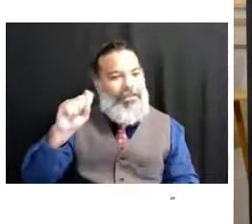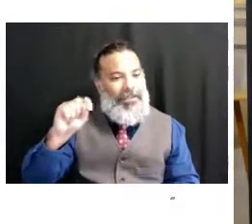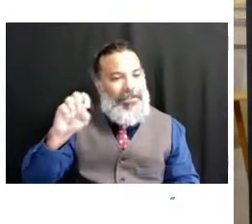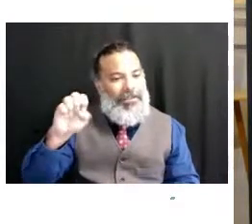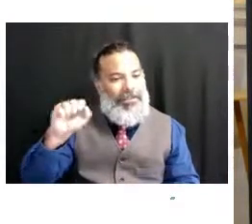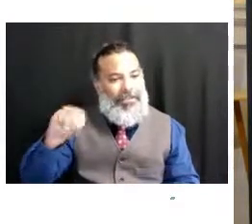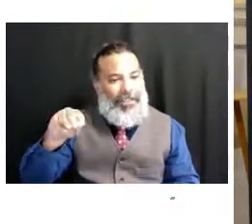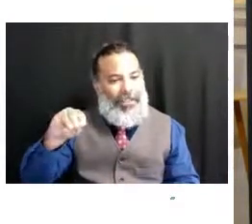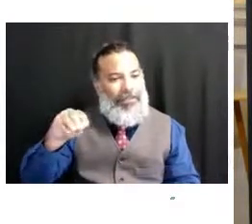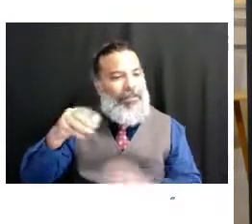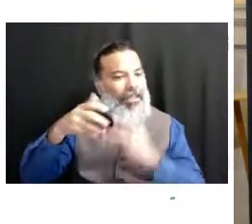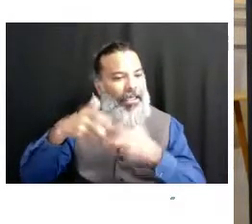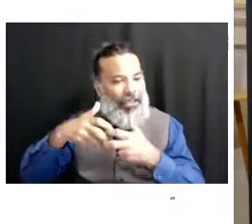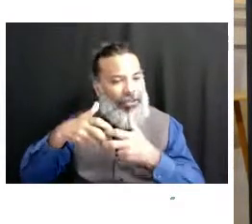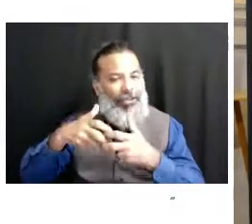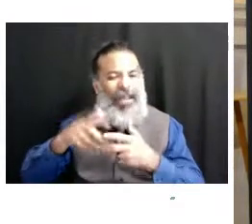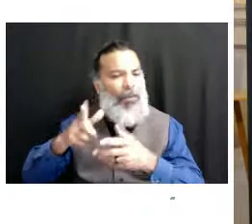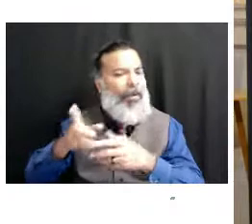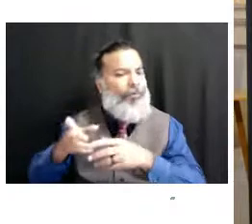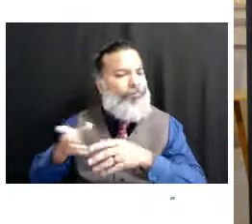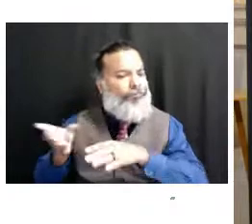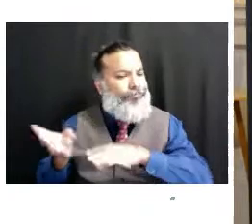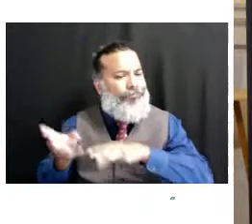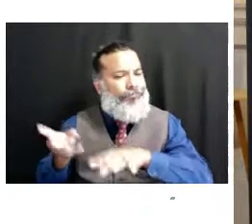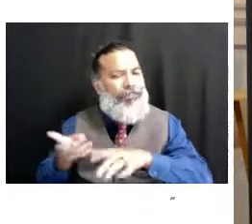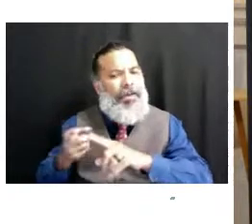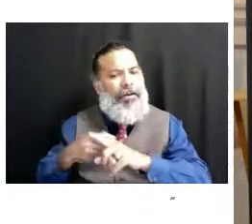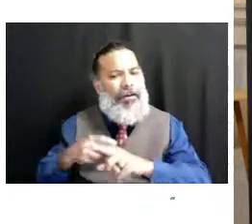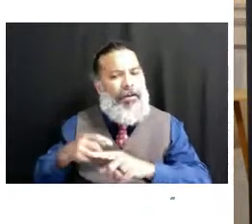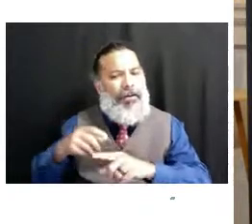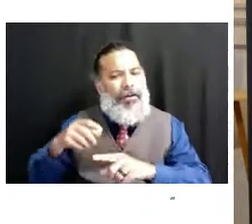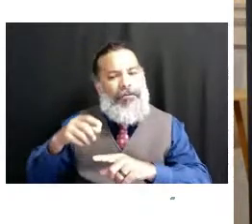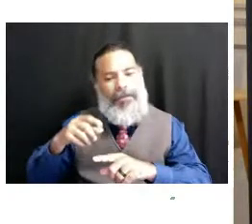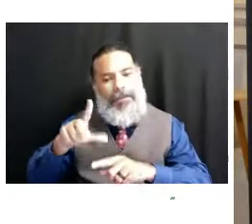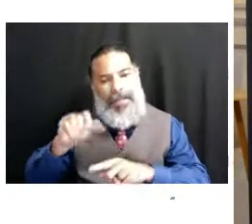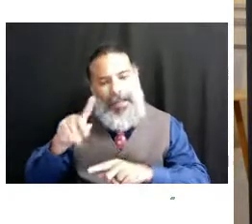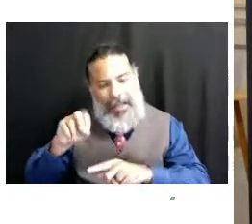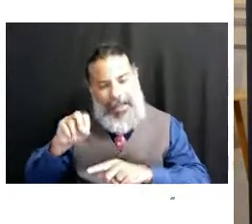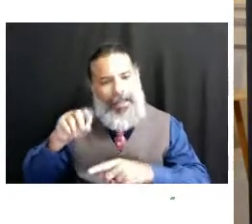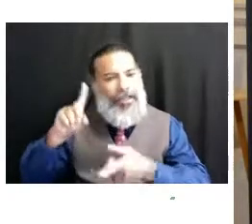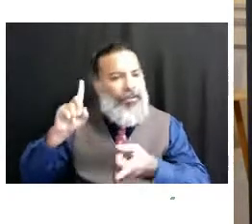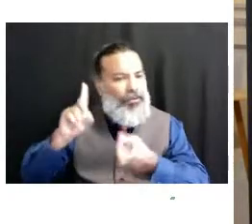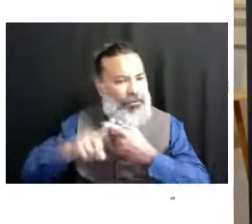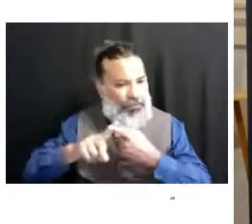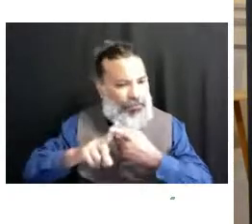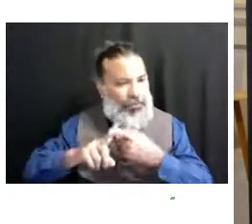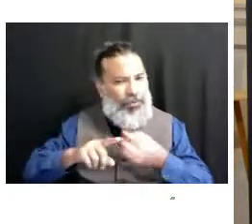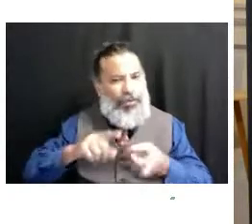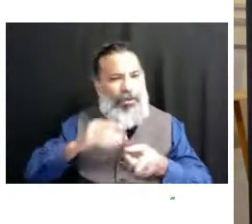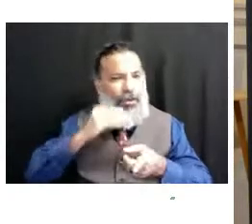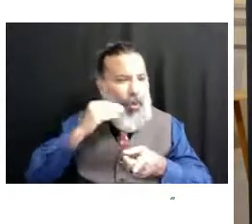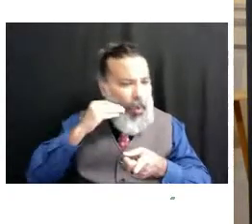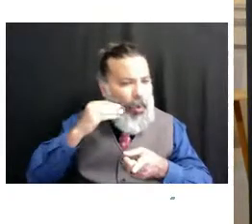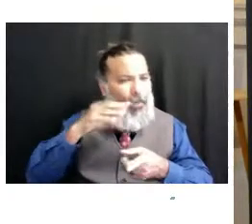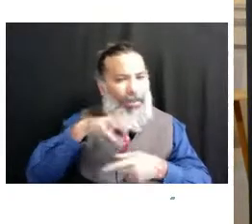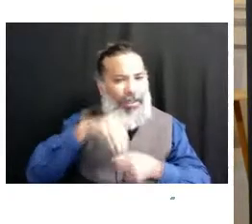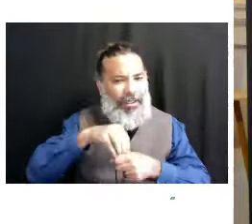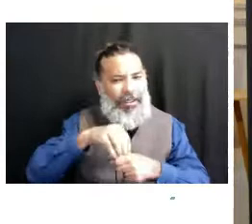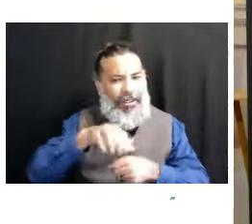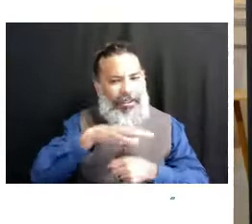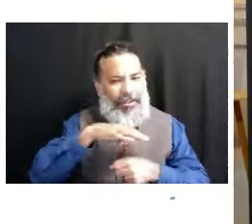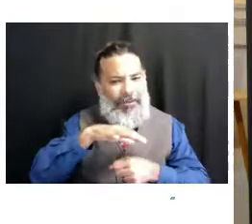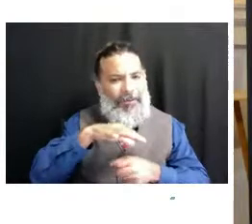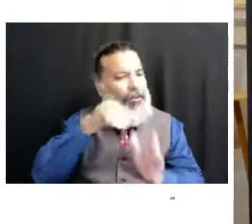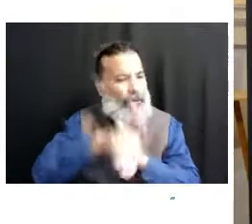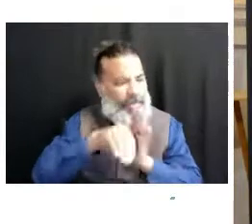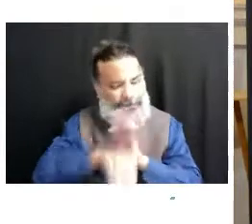going to pump the water from Lake Pontchartrain into the homes in